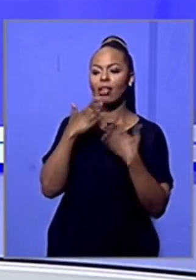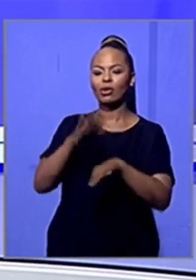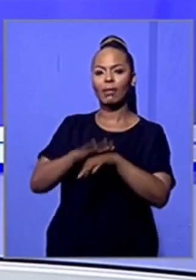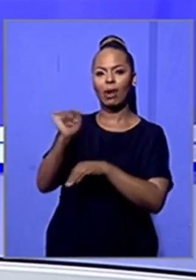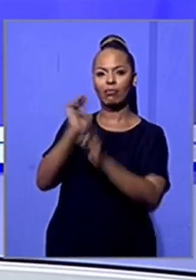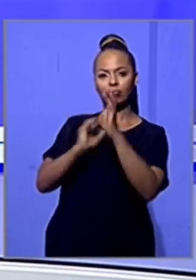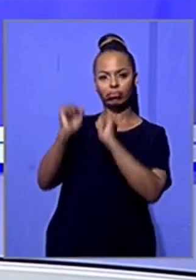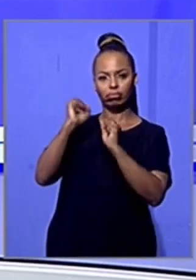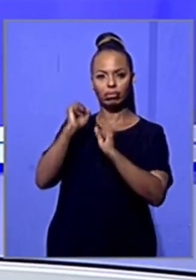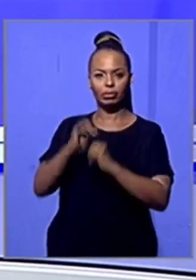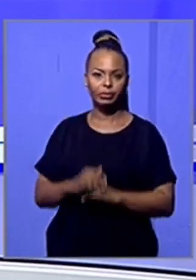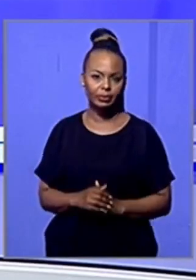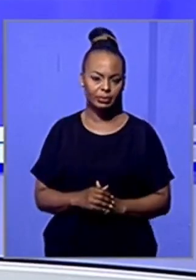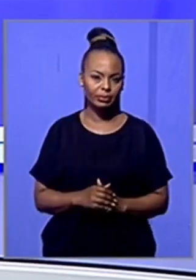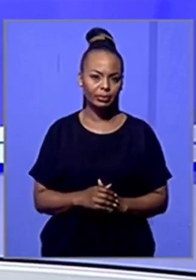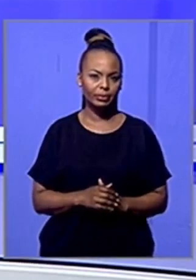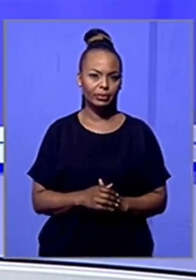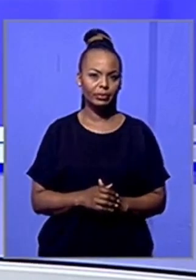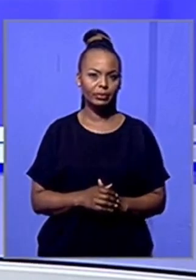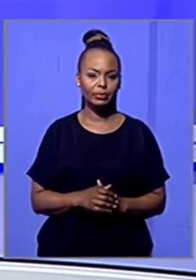gago Raitso.